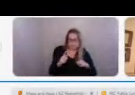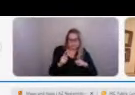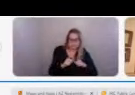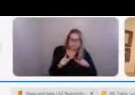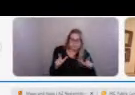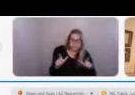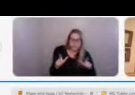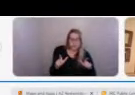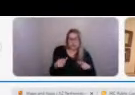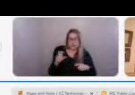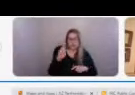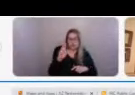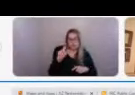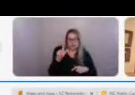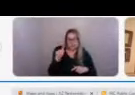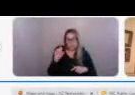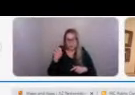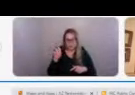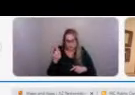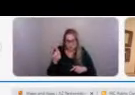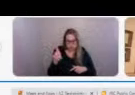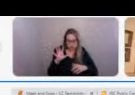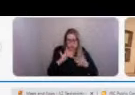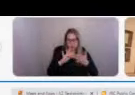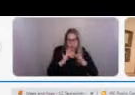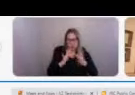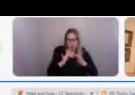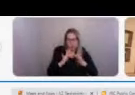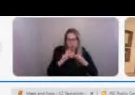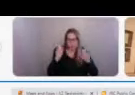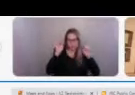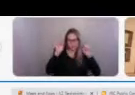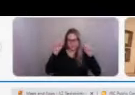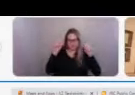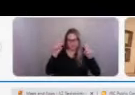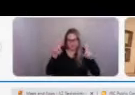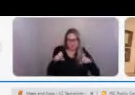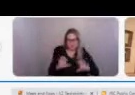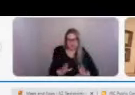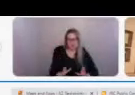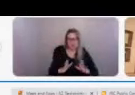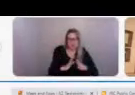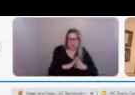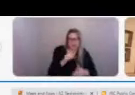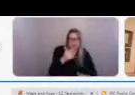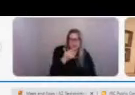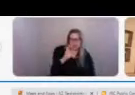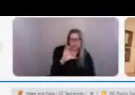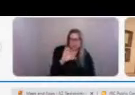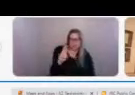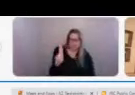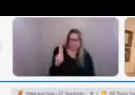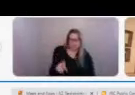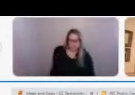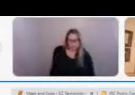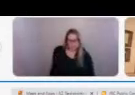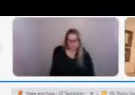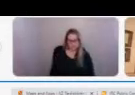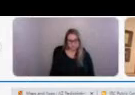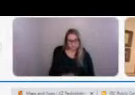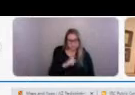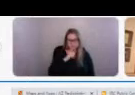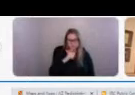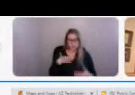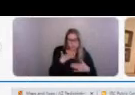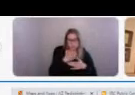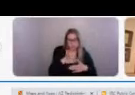estate agent as well as an online instructor at grand canyon university for for leadership and innovation i really appreciate